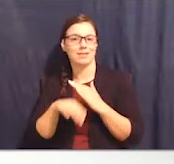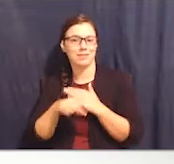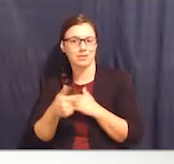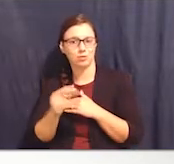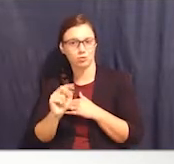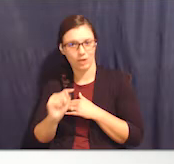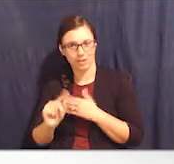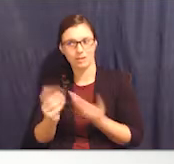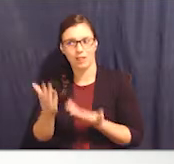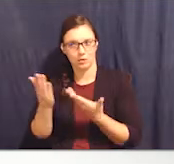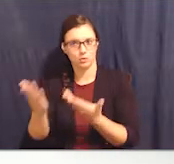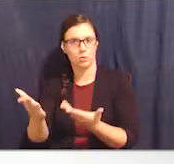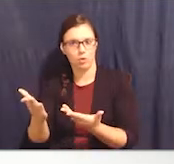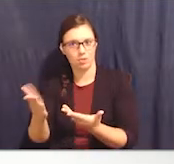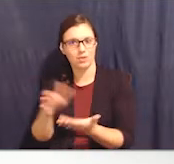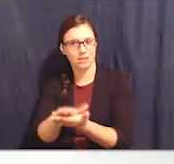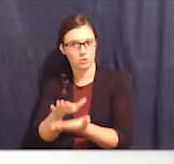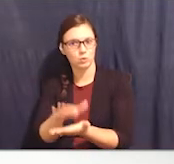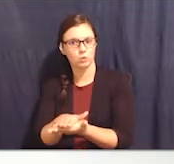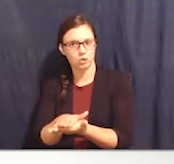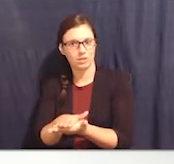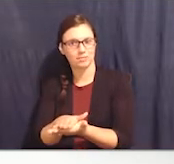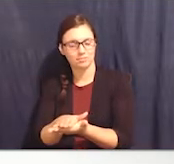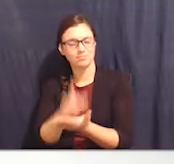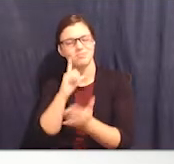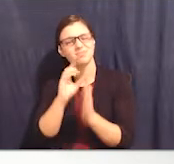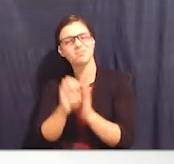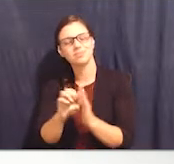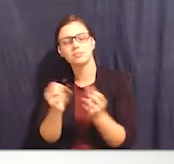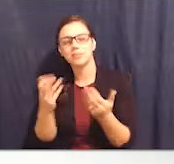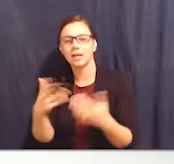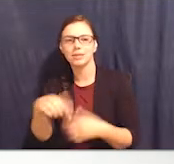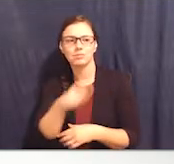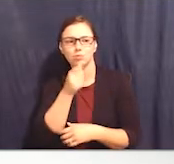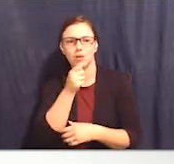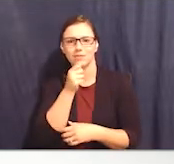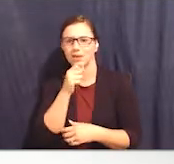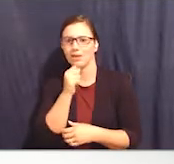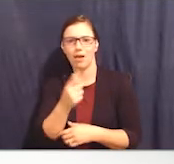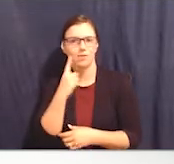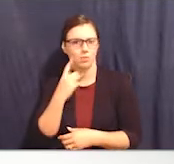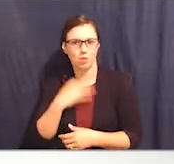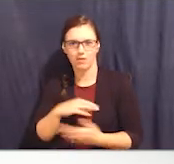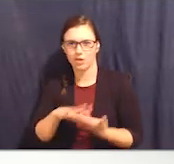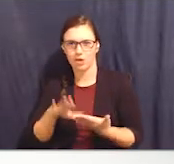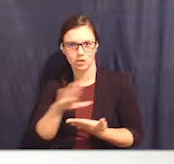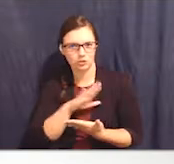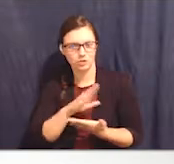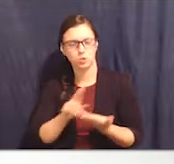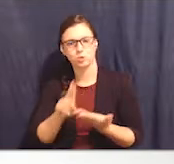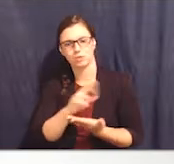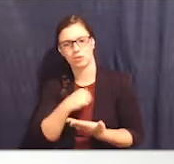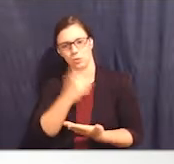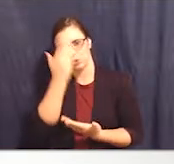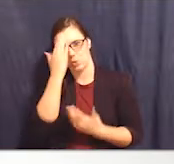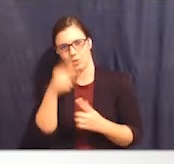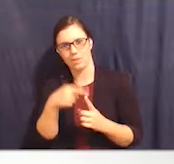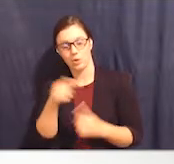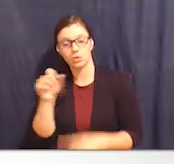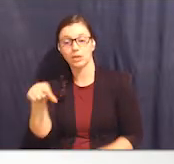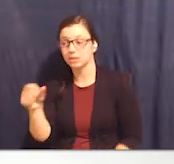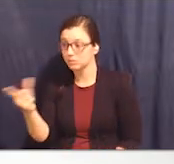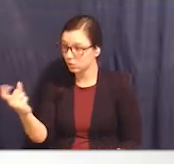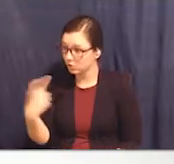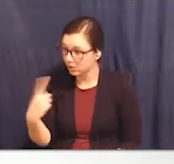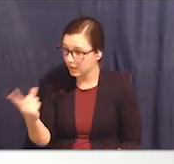those college fees are that are there. Students receive that money. Students receive any of the dollars that